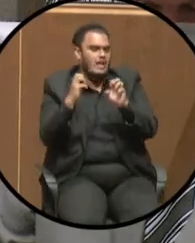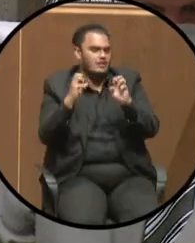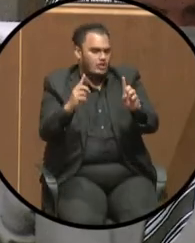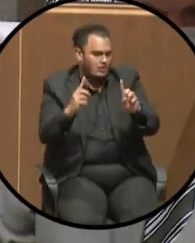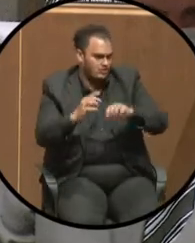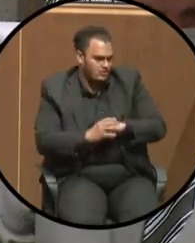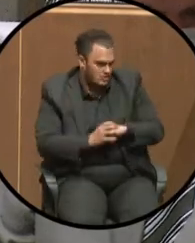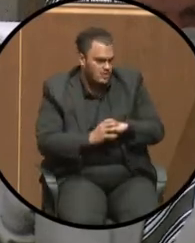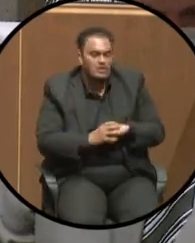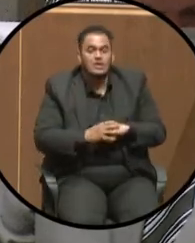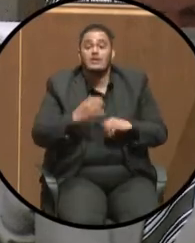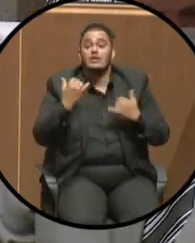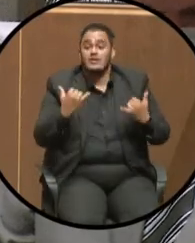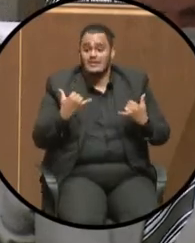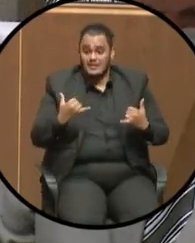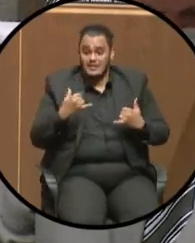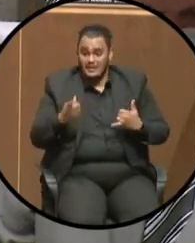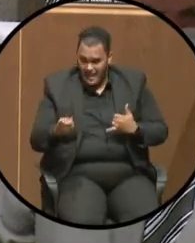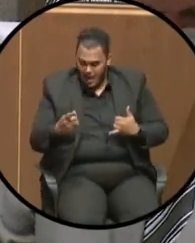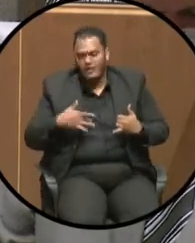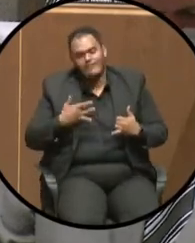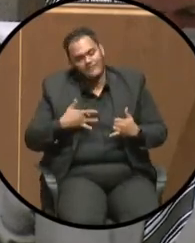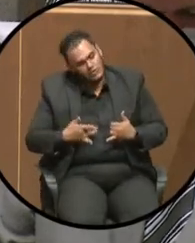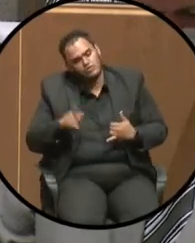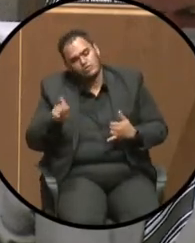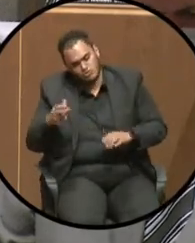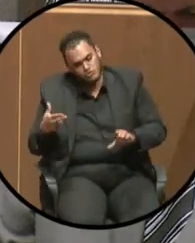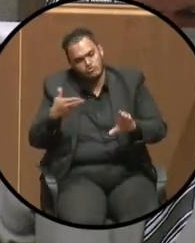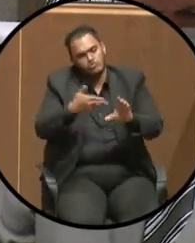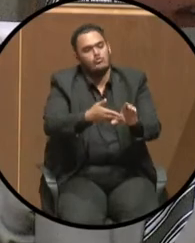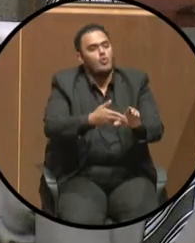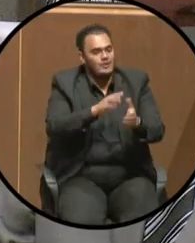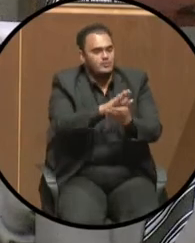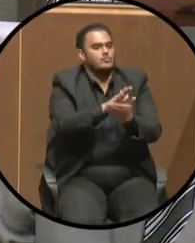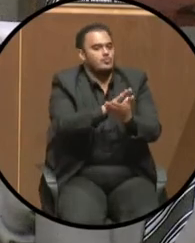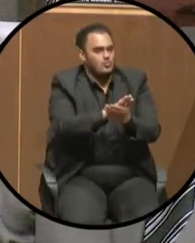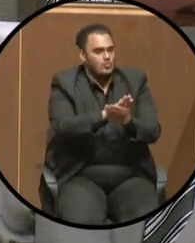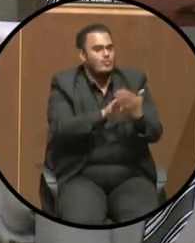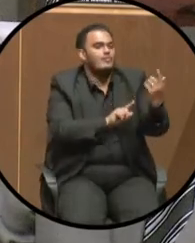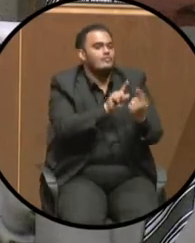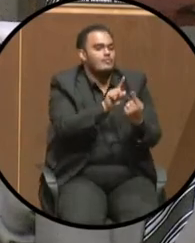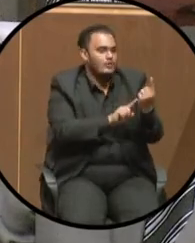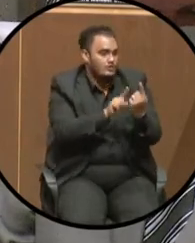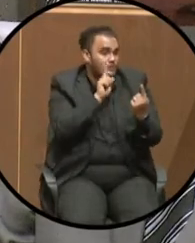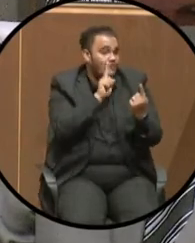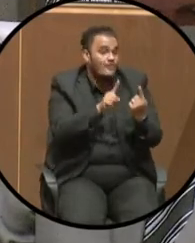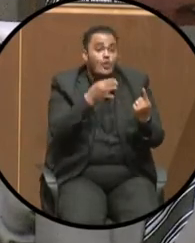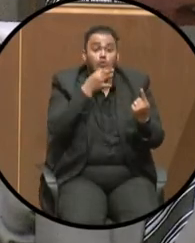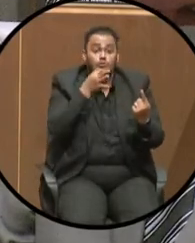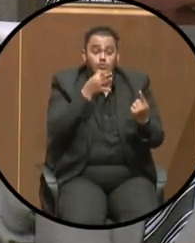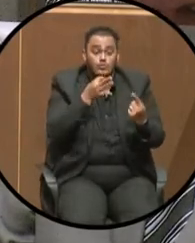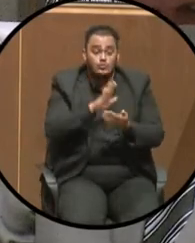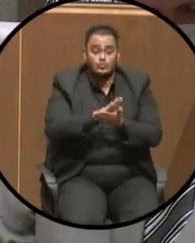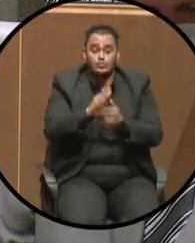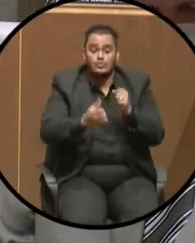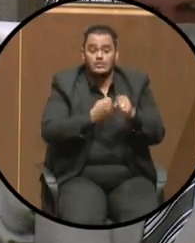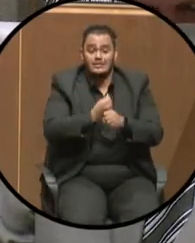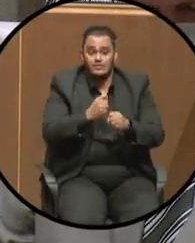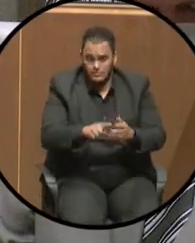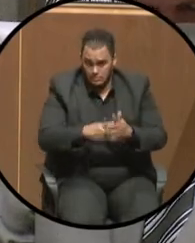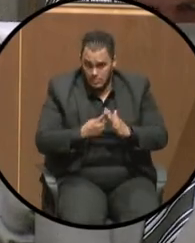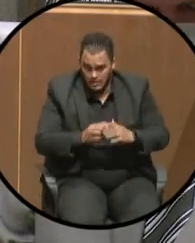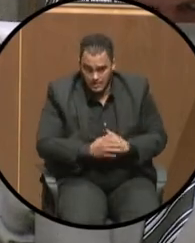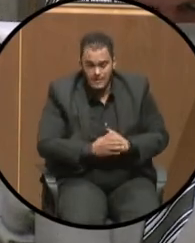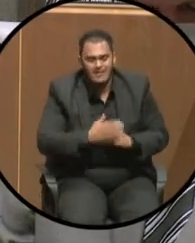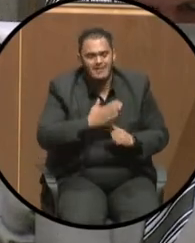we feel that it's time for him to join his classmates in person for the upcoming school year. That being said, my husband and I are still